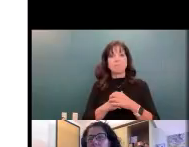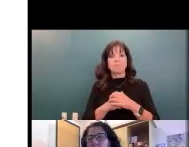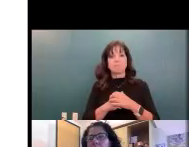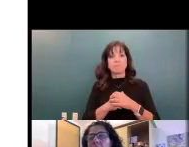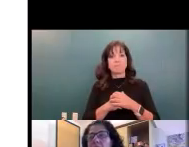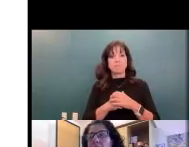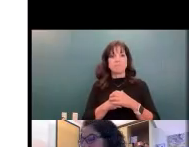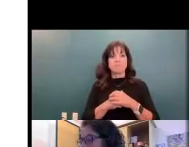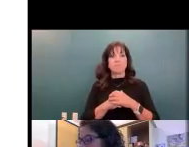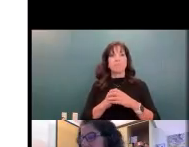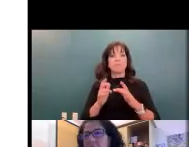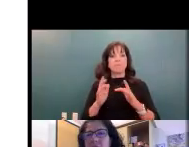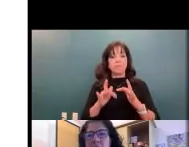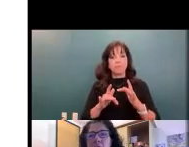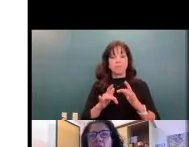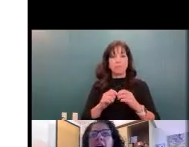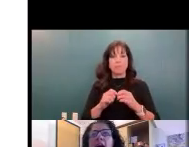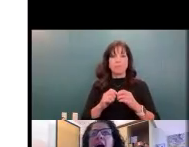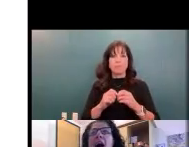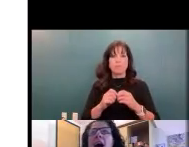Here, we'll skip that one.